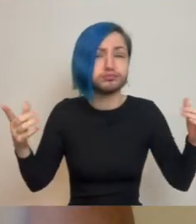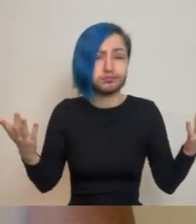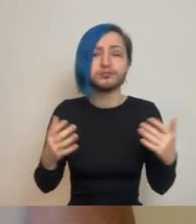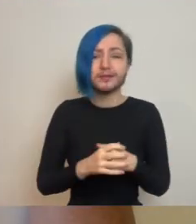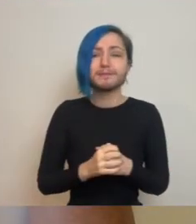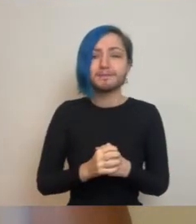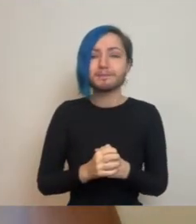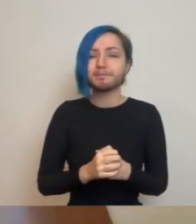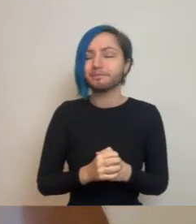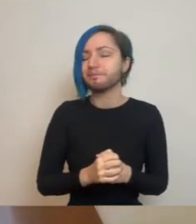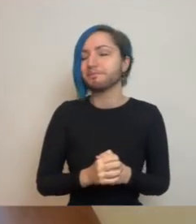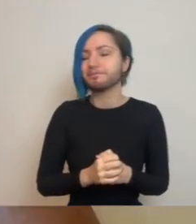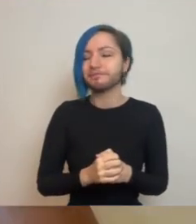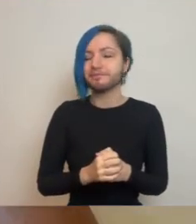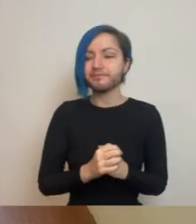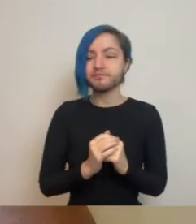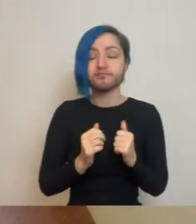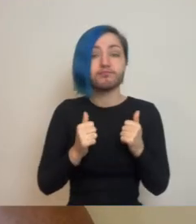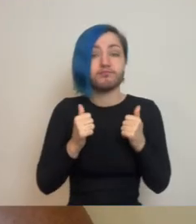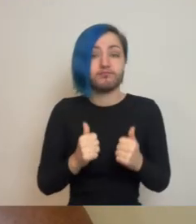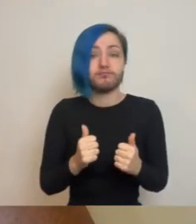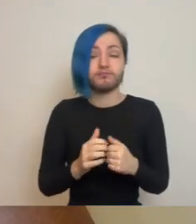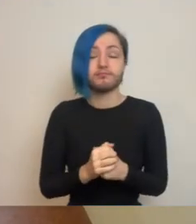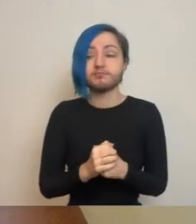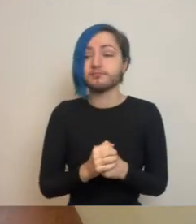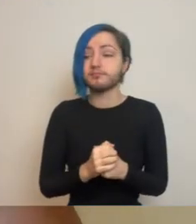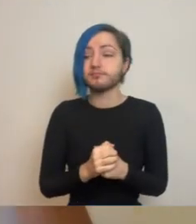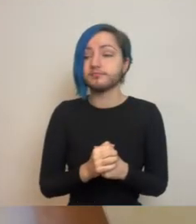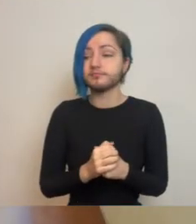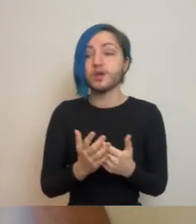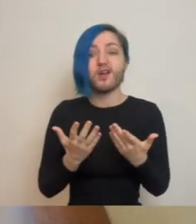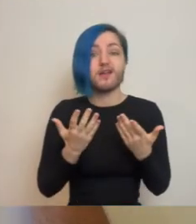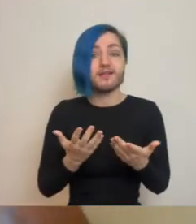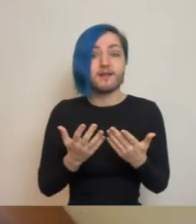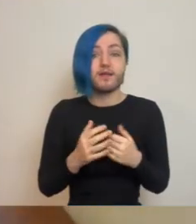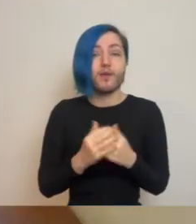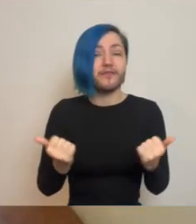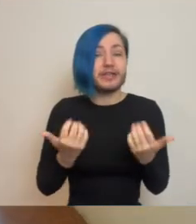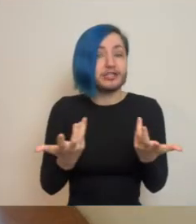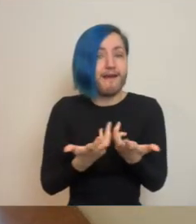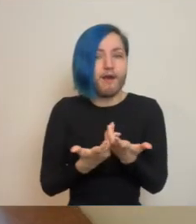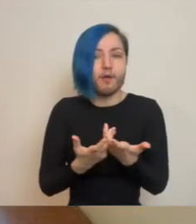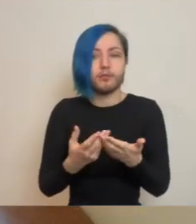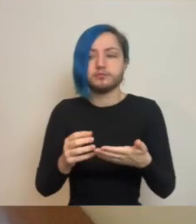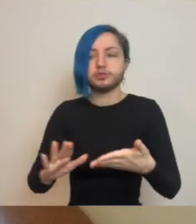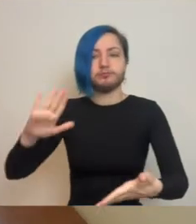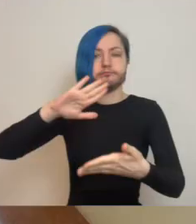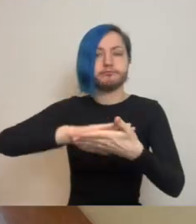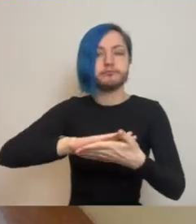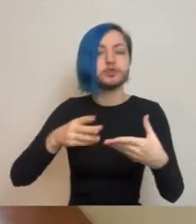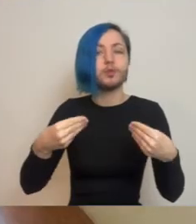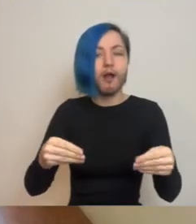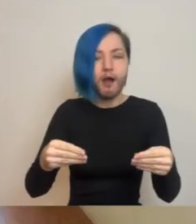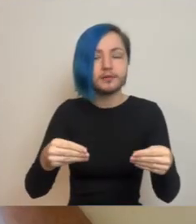world. So I'm going to finish off now by mounting this onto a bit of board. Like I say,